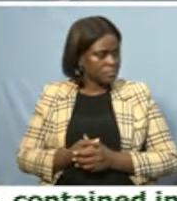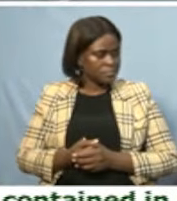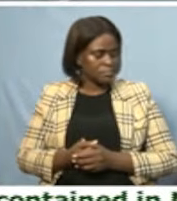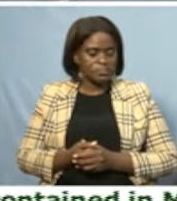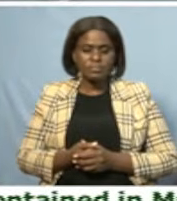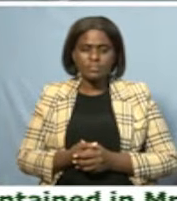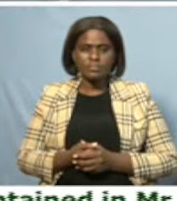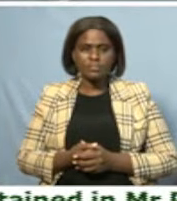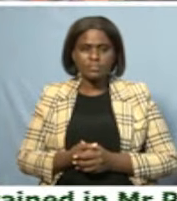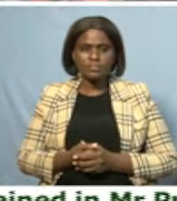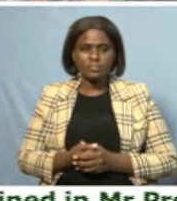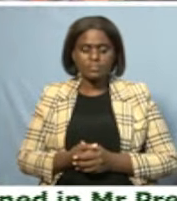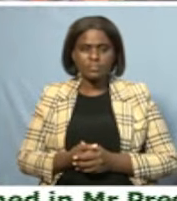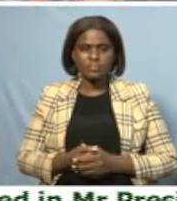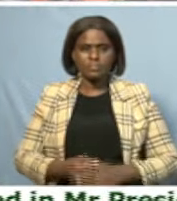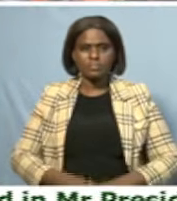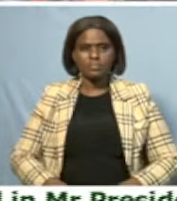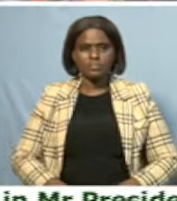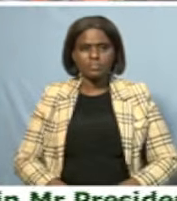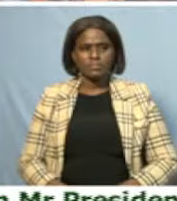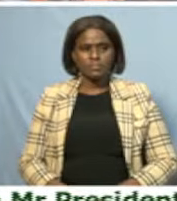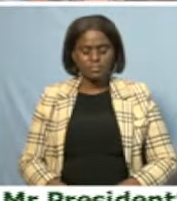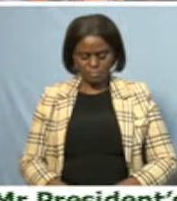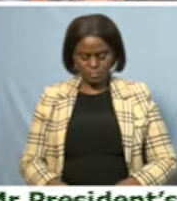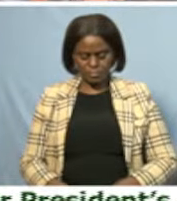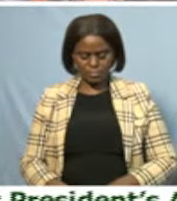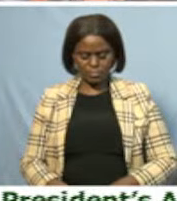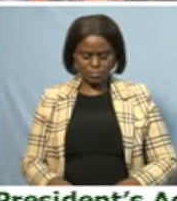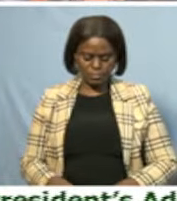You debated without interruption.